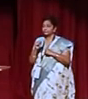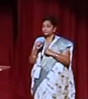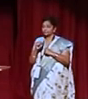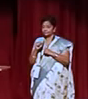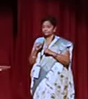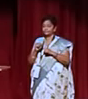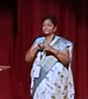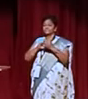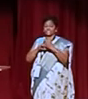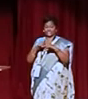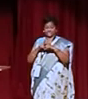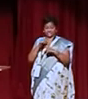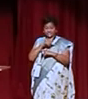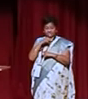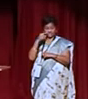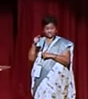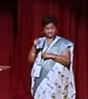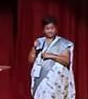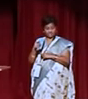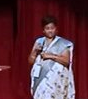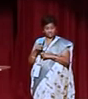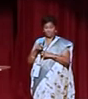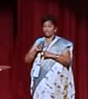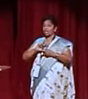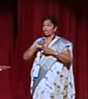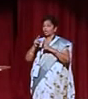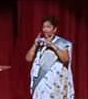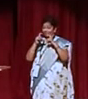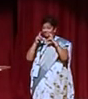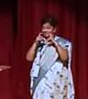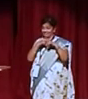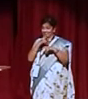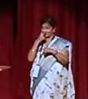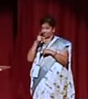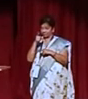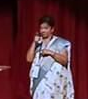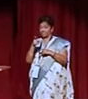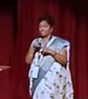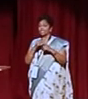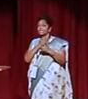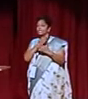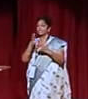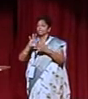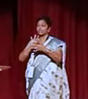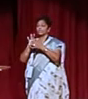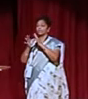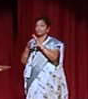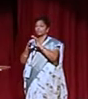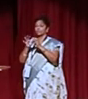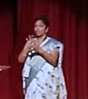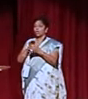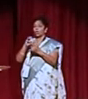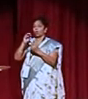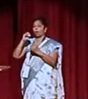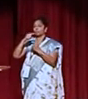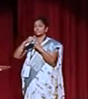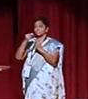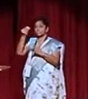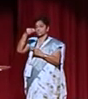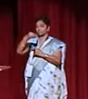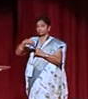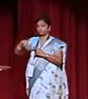A session with the Hungry Fingers transfer graph, a tool for explaining the relation between objects and